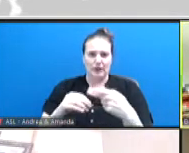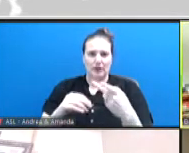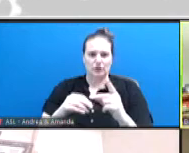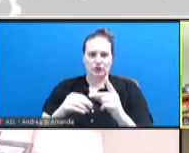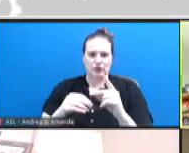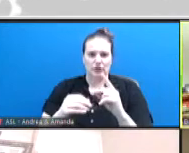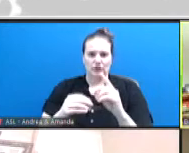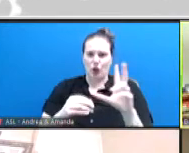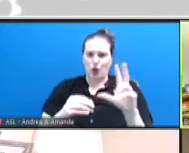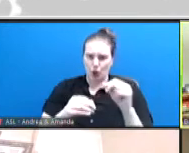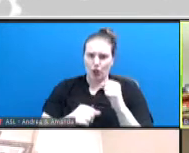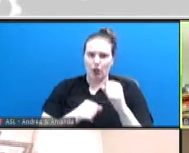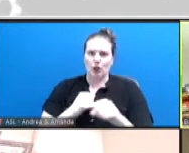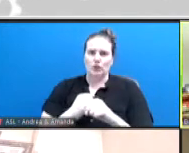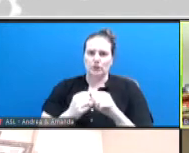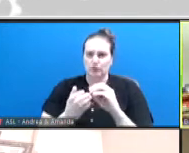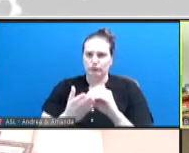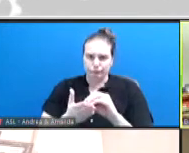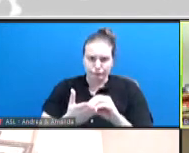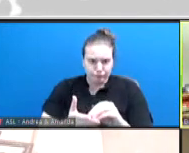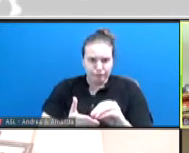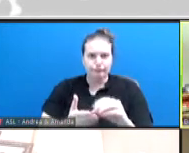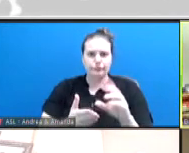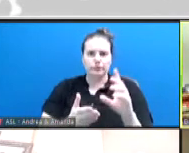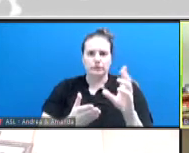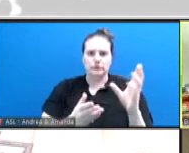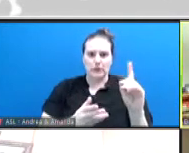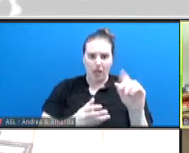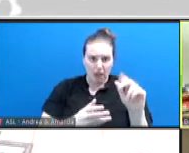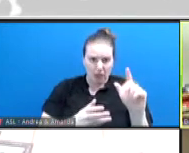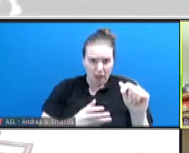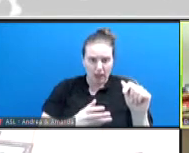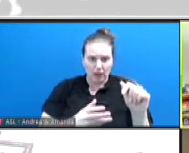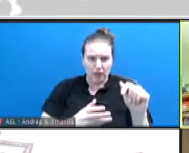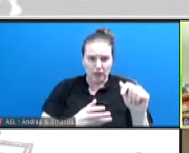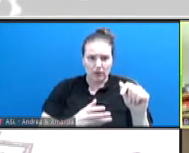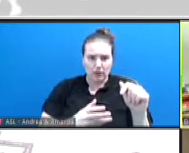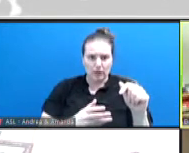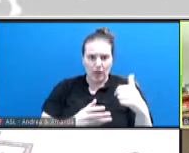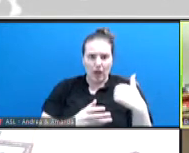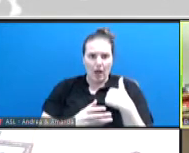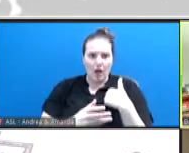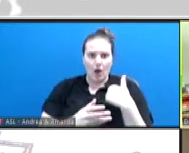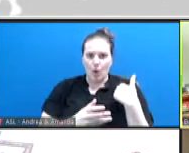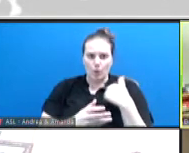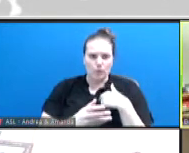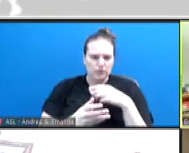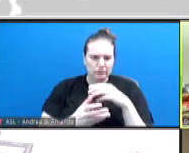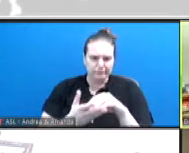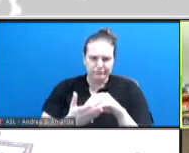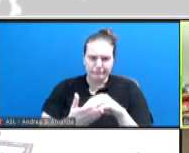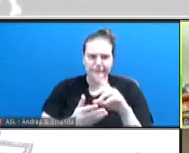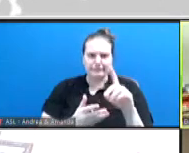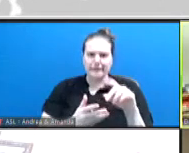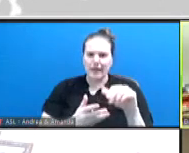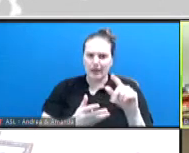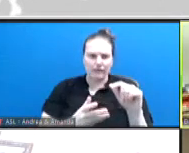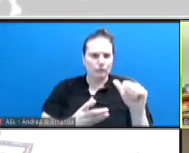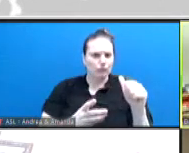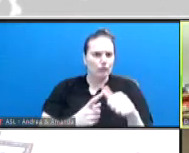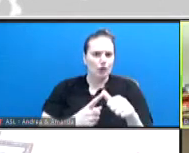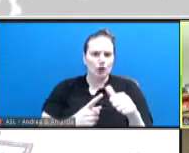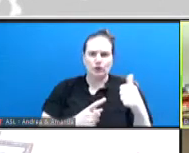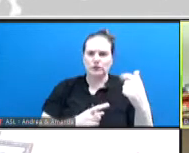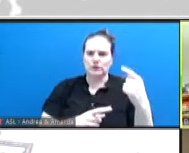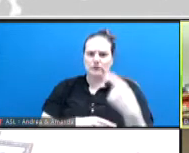research. So I know a lot about how to collect data. And so we've tracked this data from day one when we